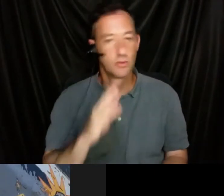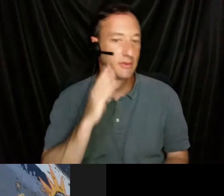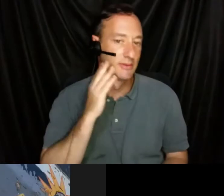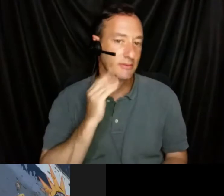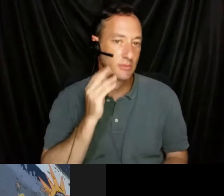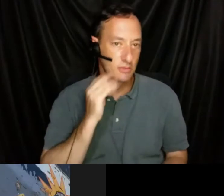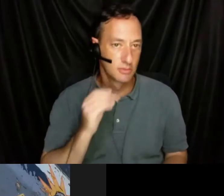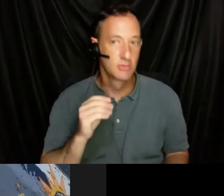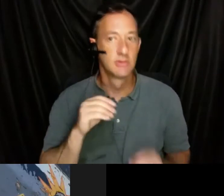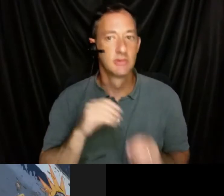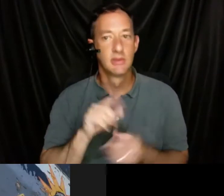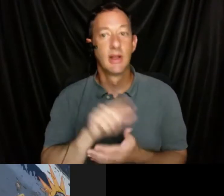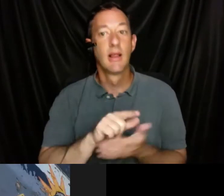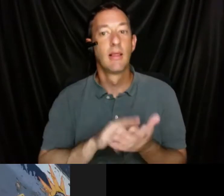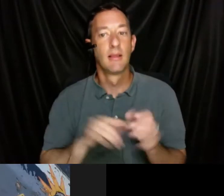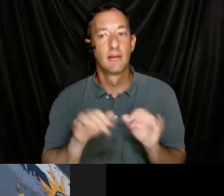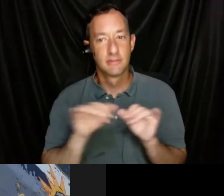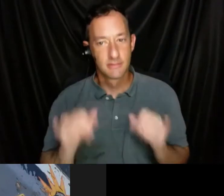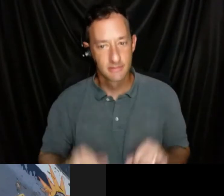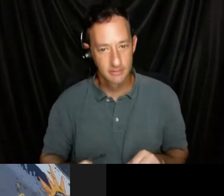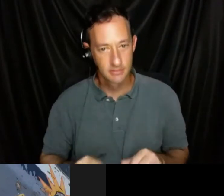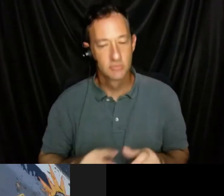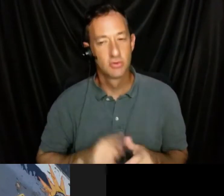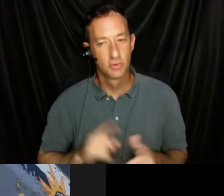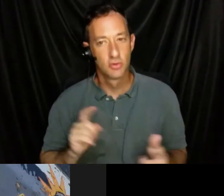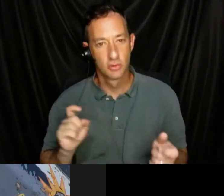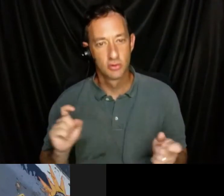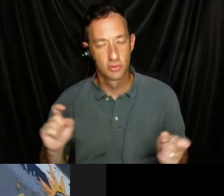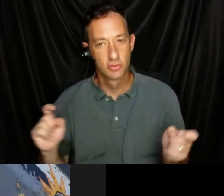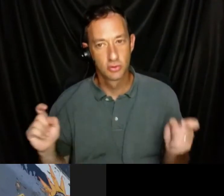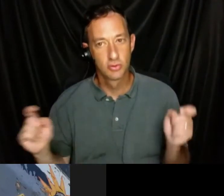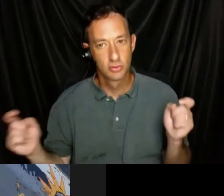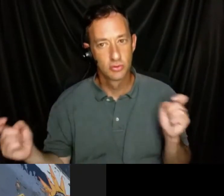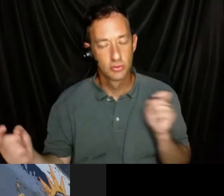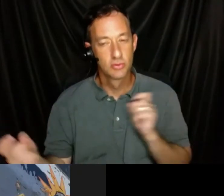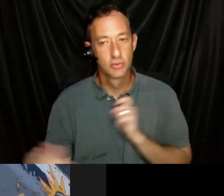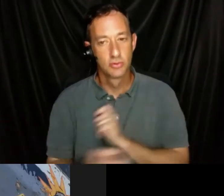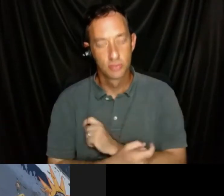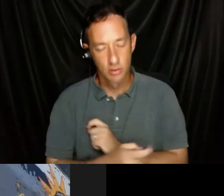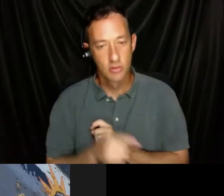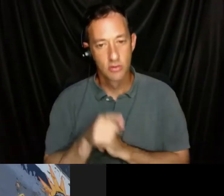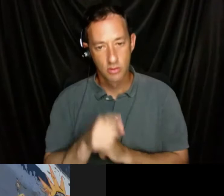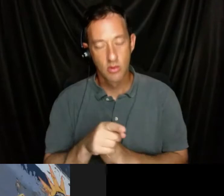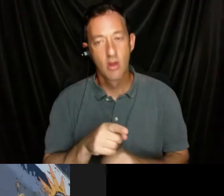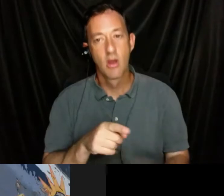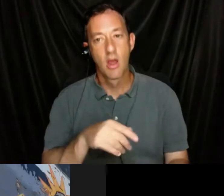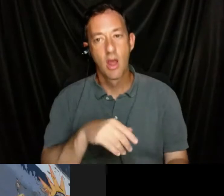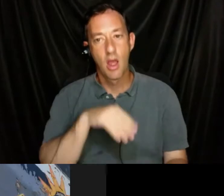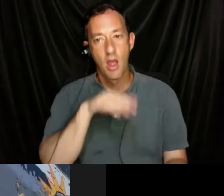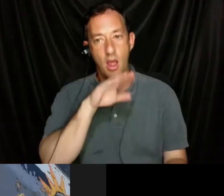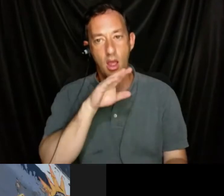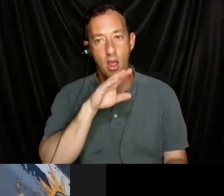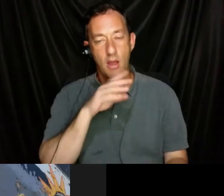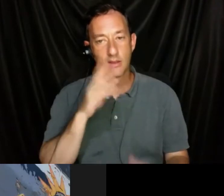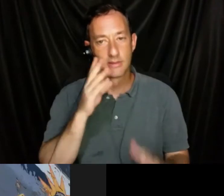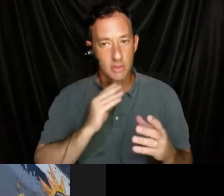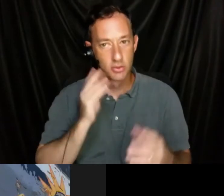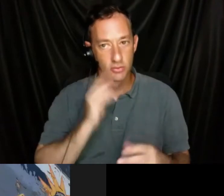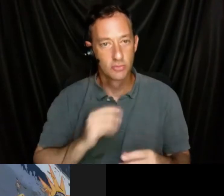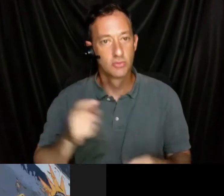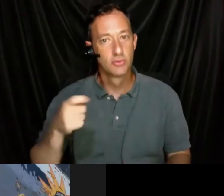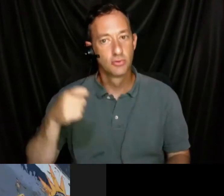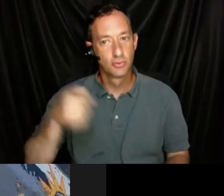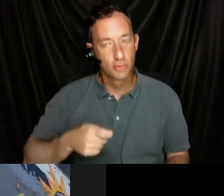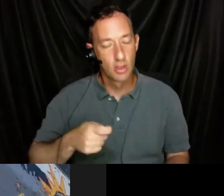the legal system began to turn around when you encountered a judge who listened to your